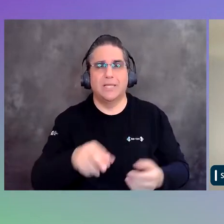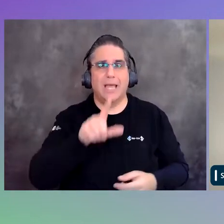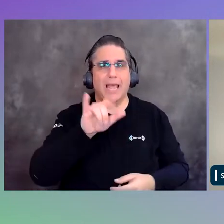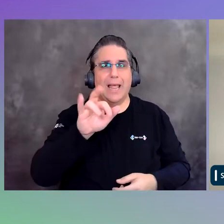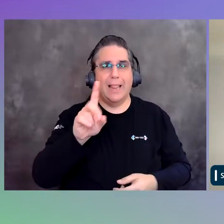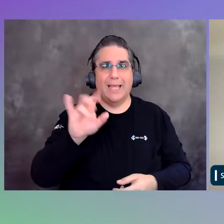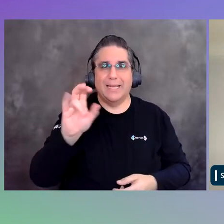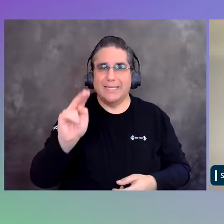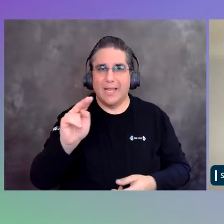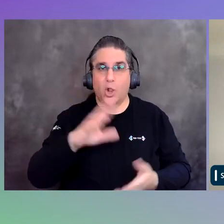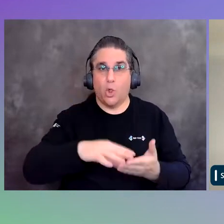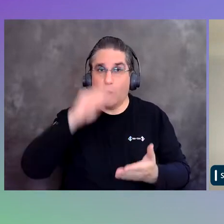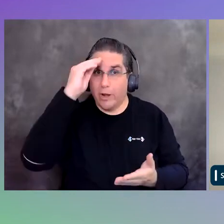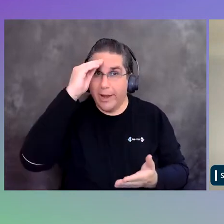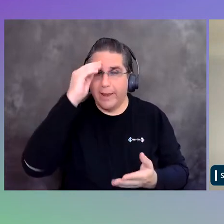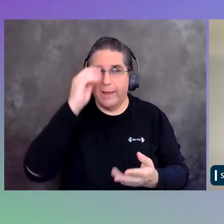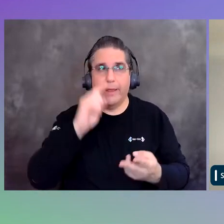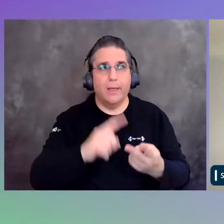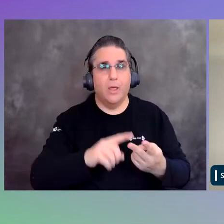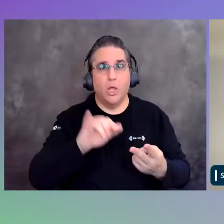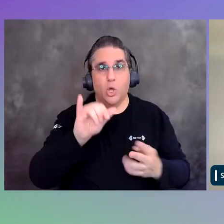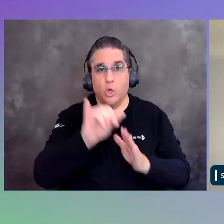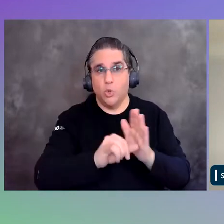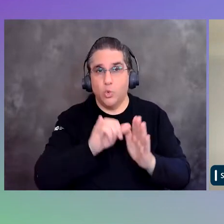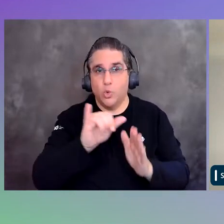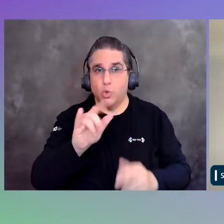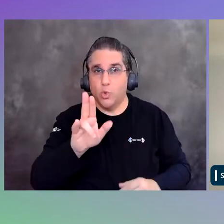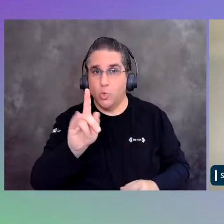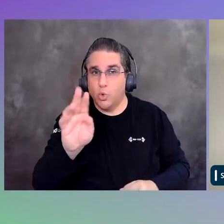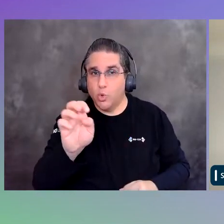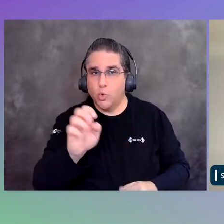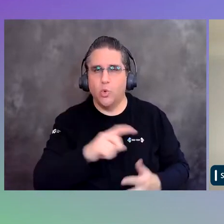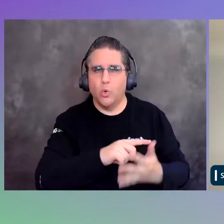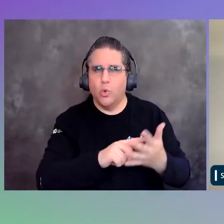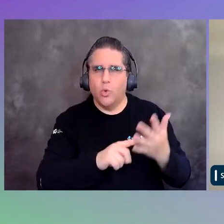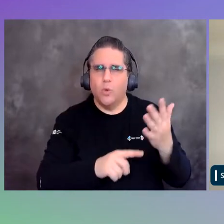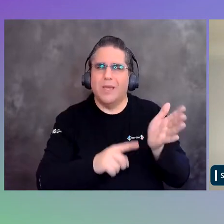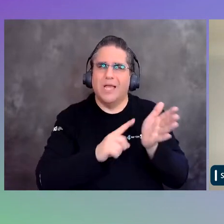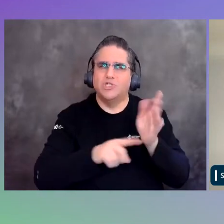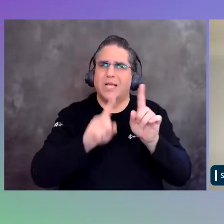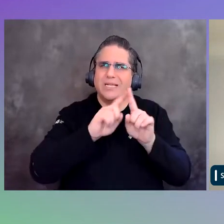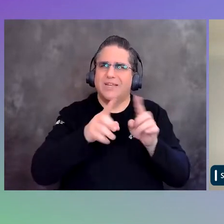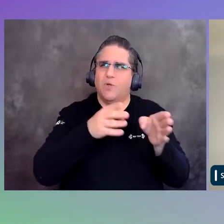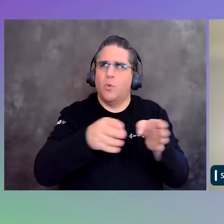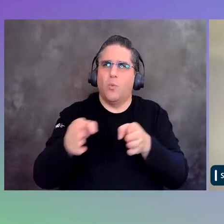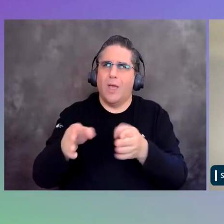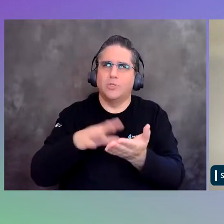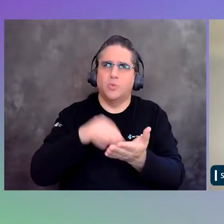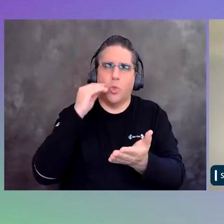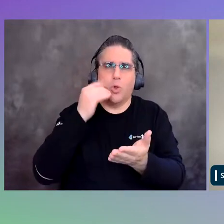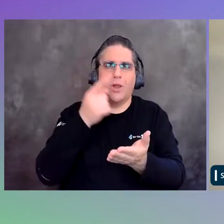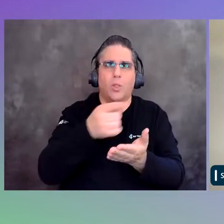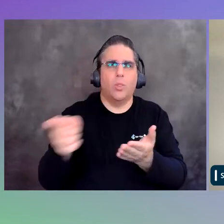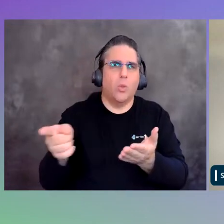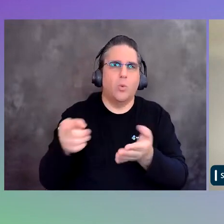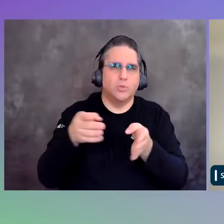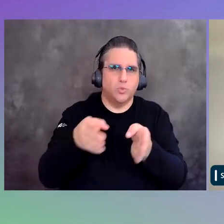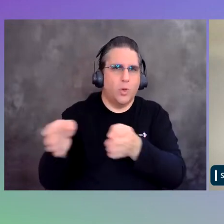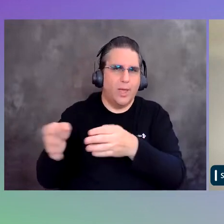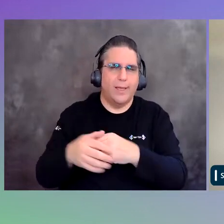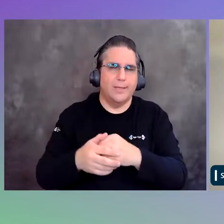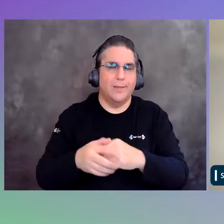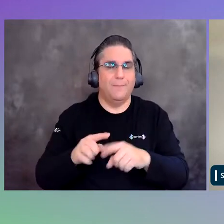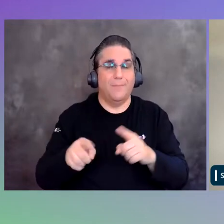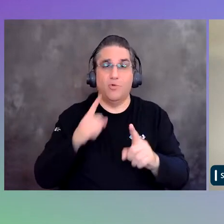that. Go onto YouTube, user experience 101 and look at all the different disciplines you can do within that, but it all does come down